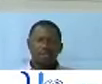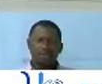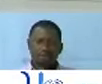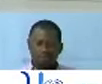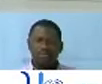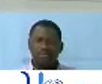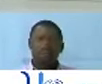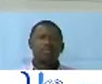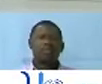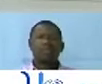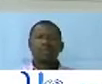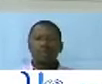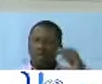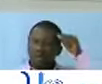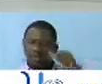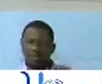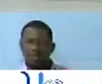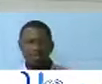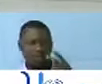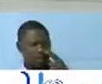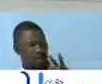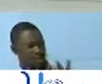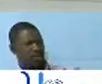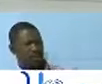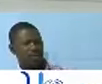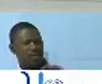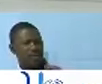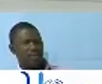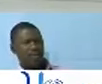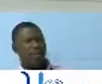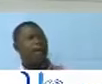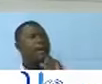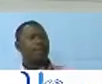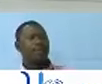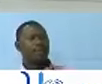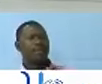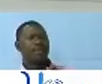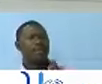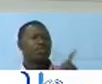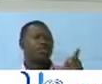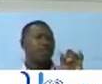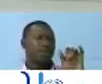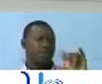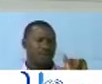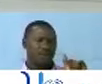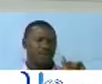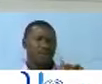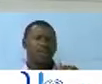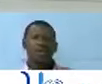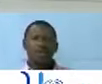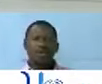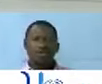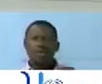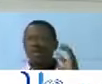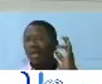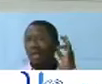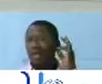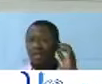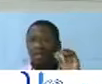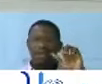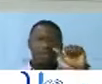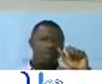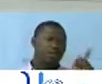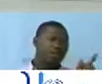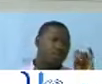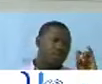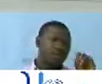remember seeing Mr. Gay's daughter Ajikombe was there and a few other lawyers. I cannot recall. Domam bi Ajikombe mu fa won ak yeneen ay lawyer. It